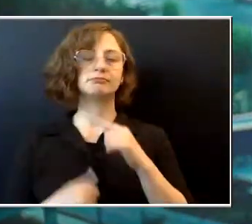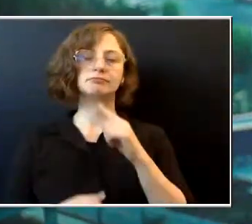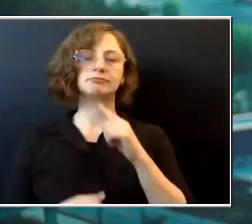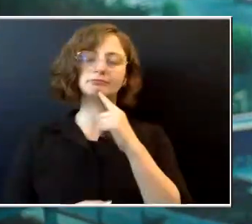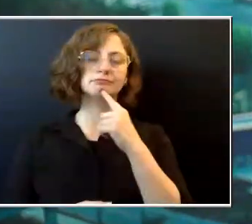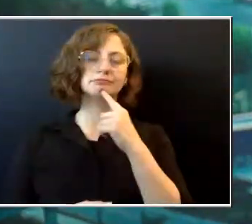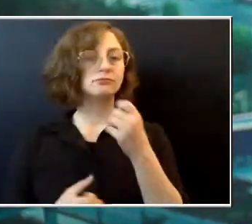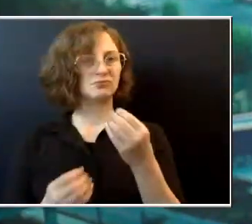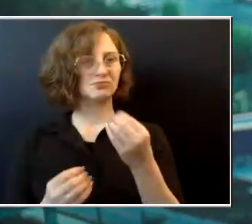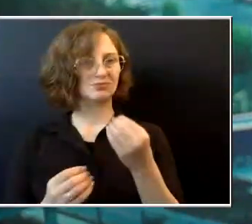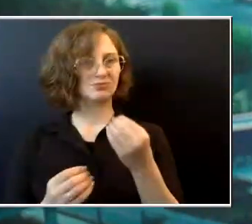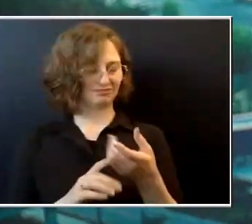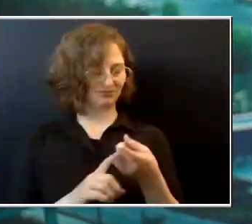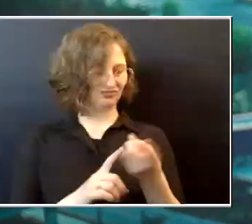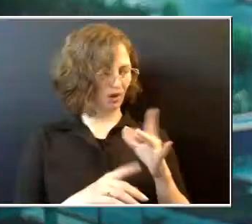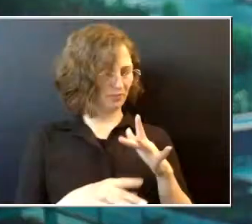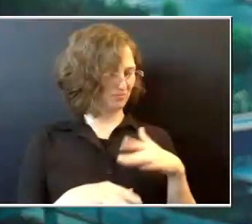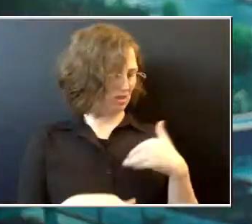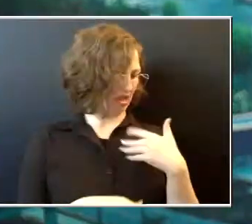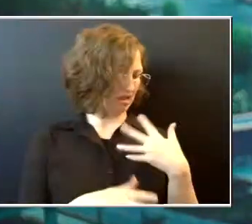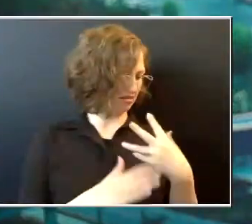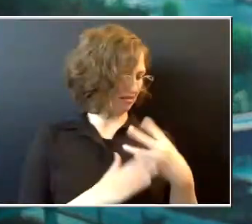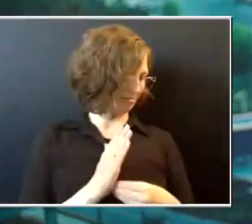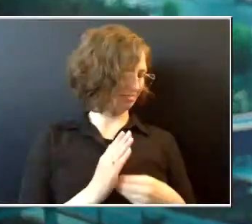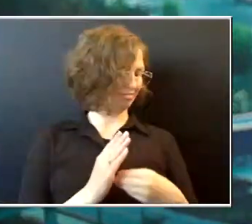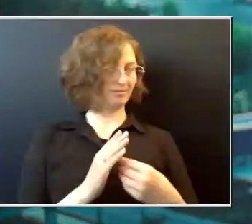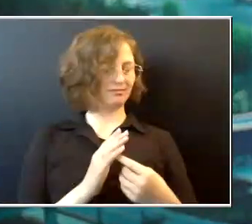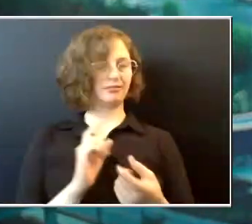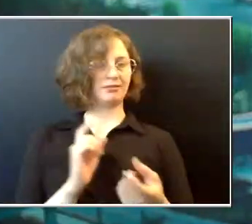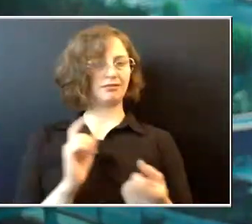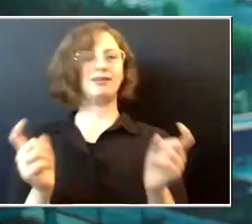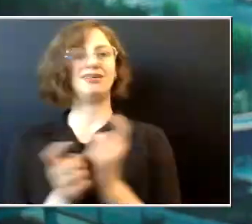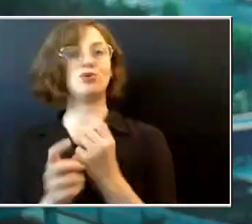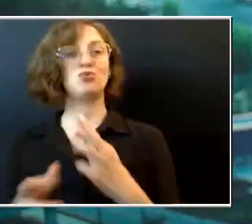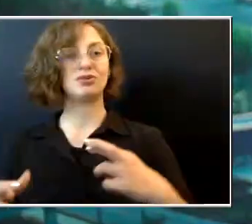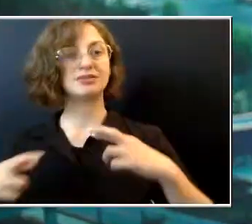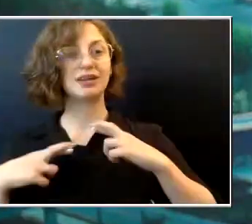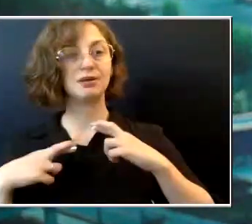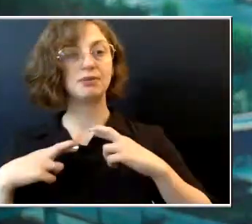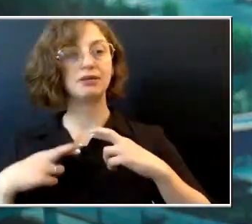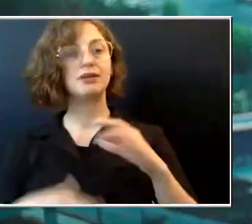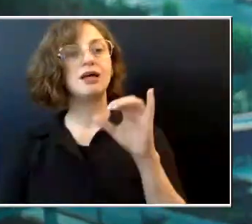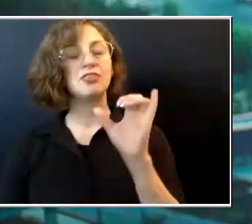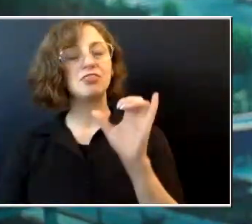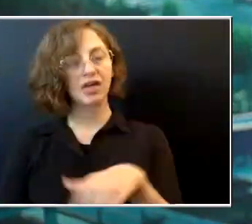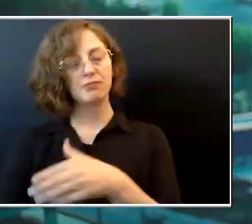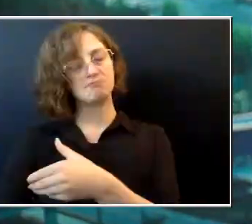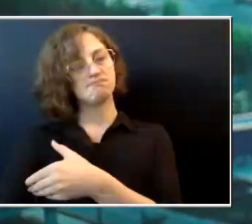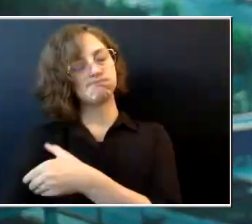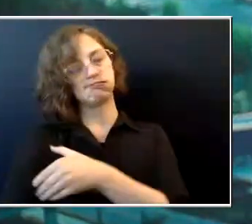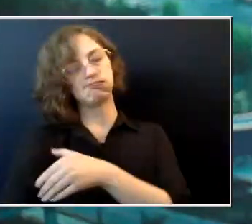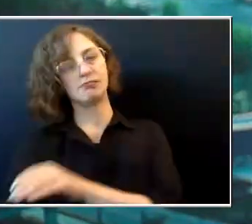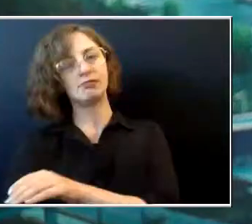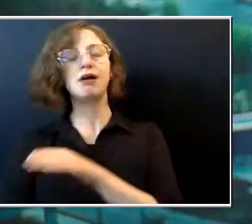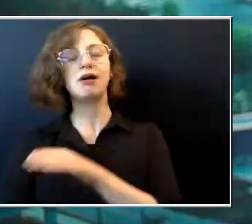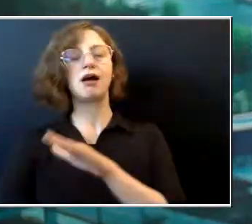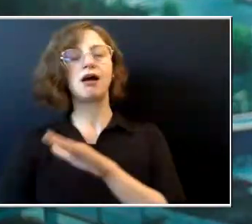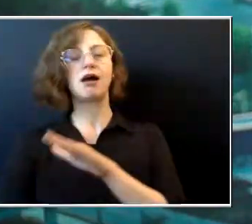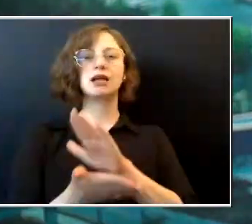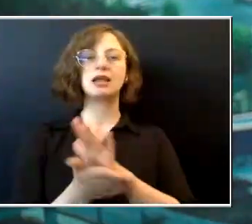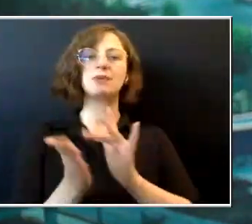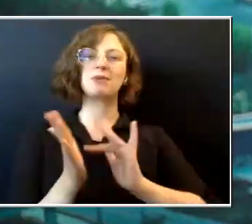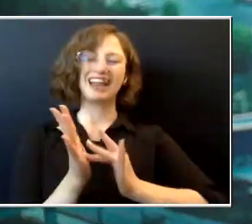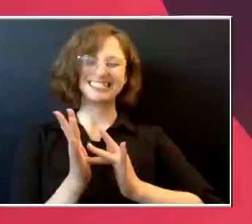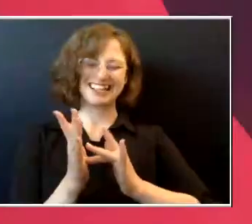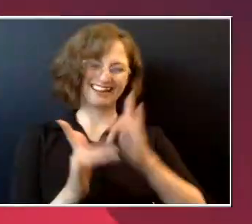retirement. That is the power of academic medicine. And that's the power of faith, hope, and science. We'll be back